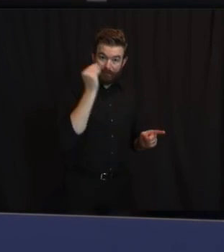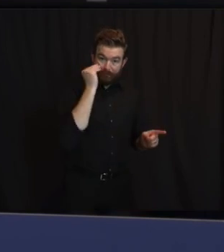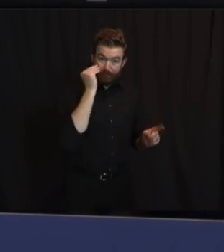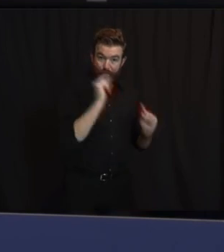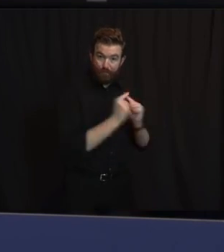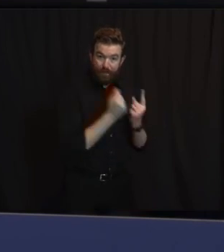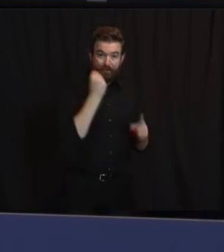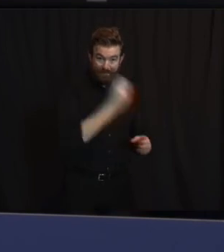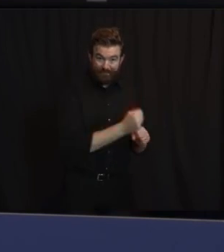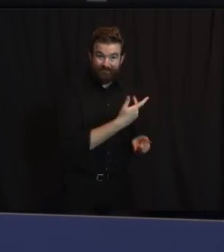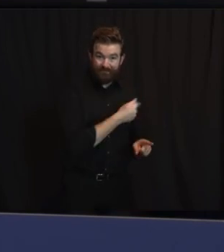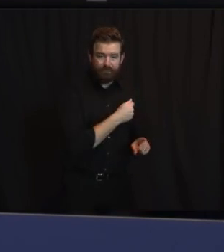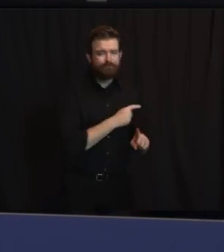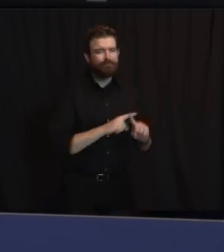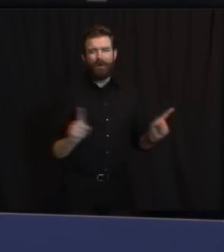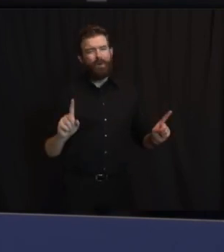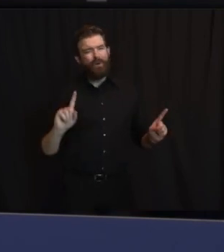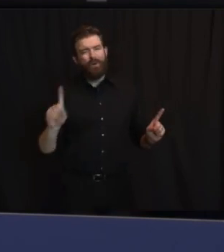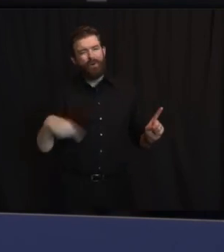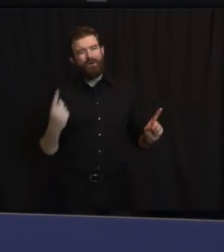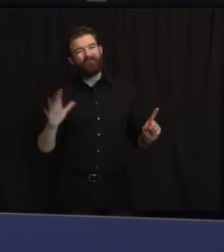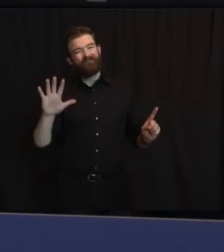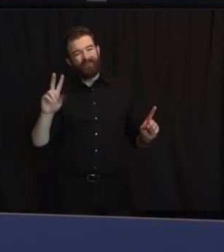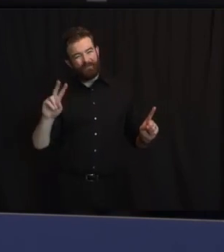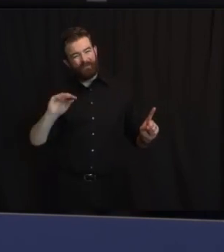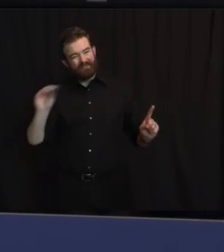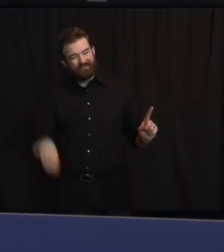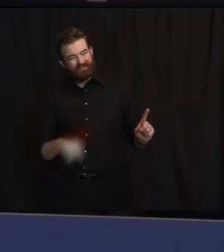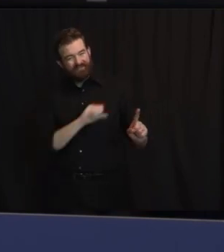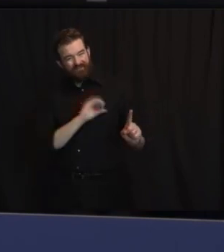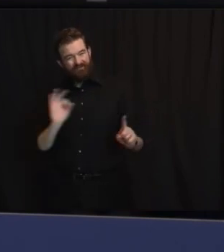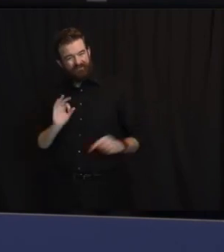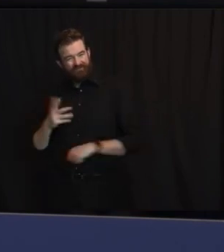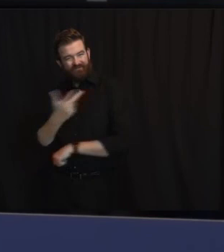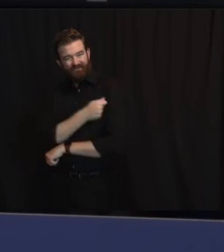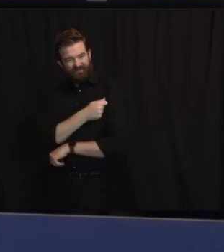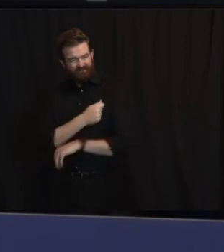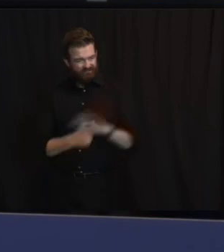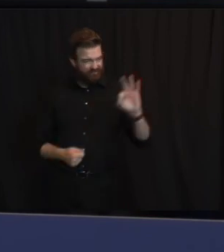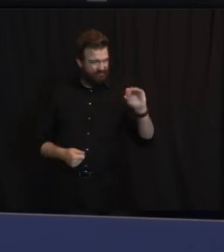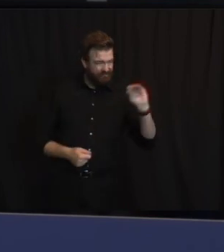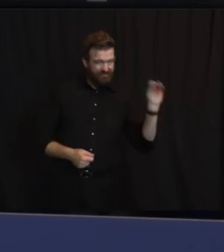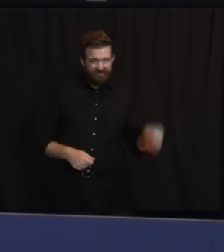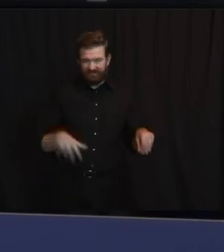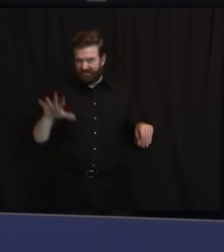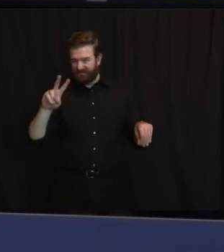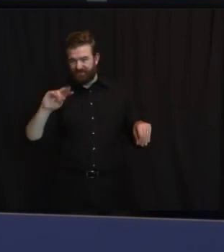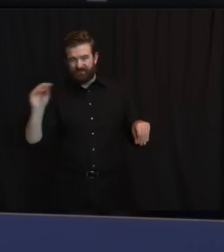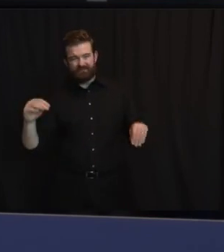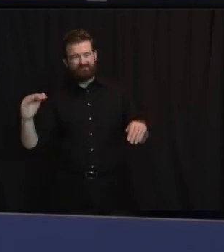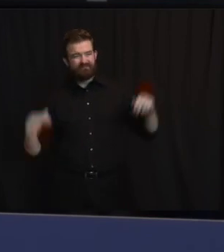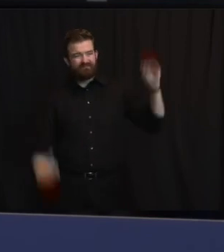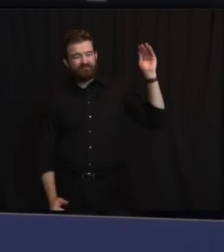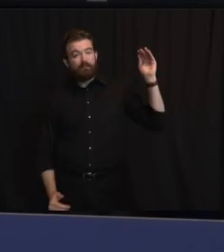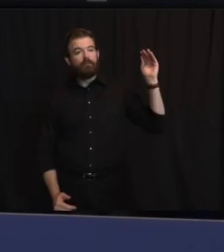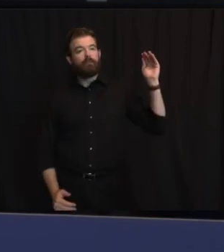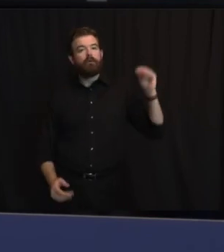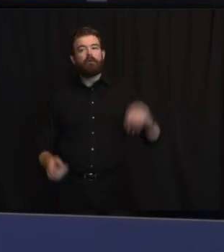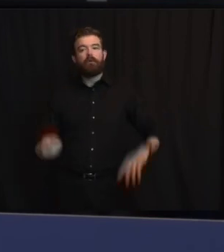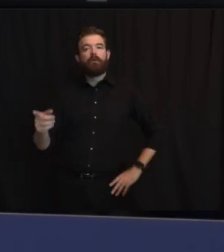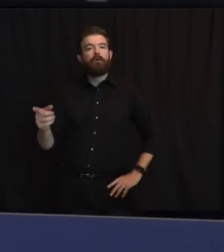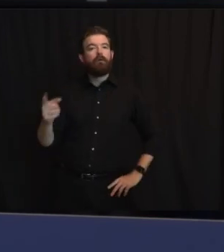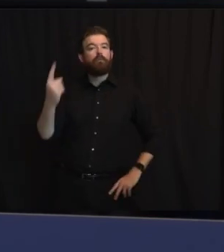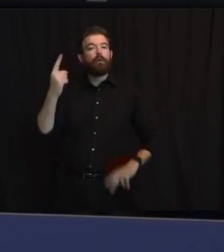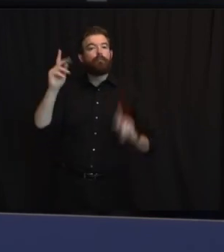52.6% of staff were vaccinated, an outbreak occurred brought in by an unvaccinated